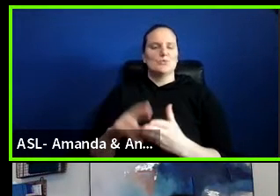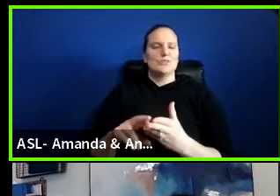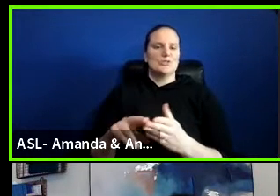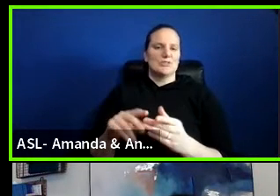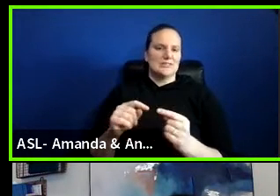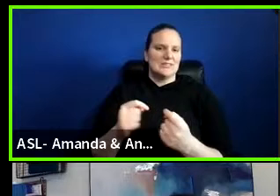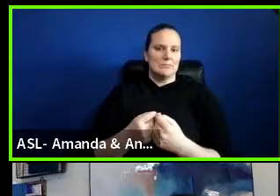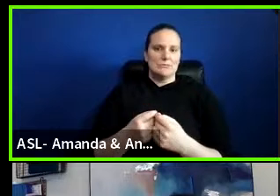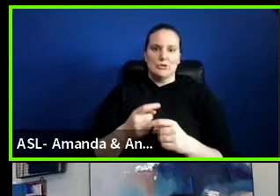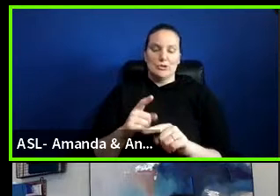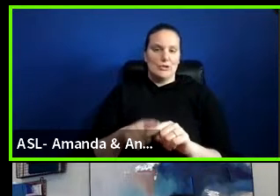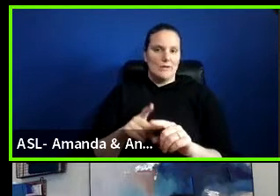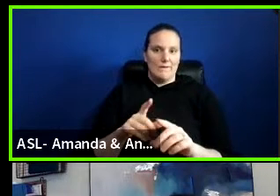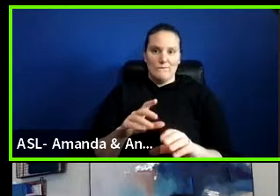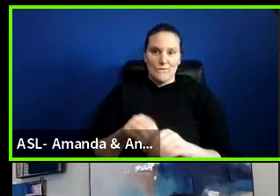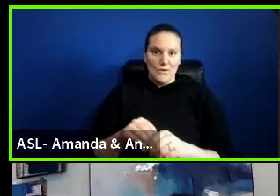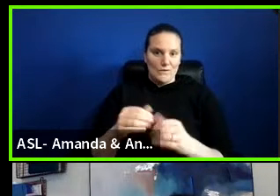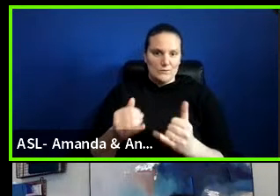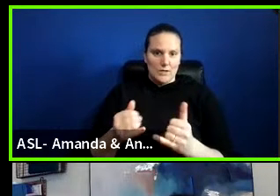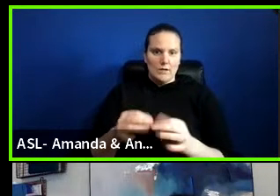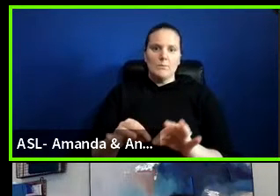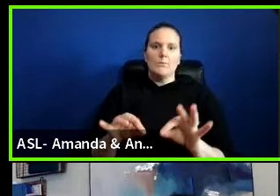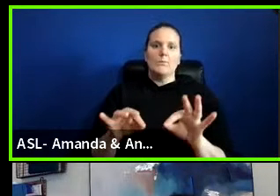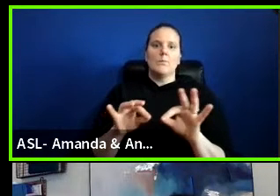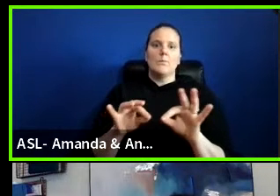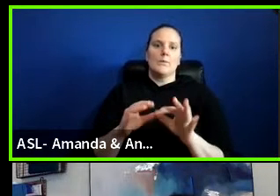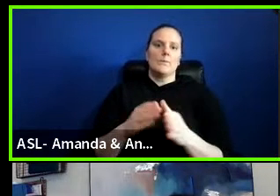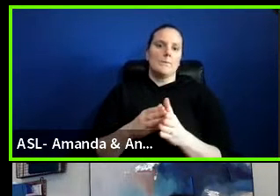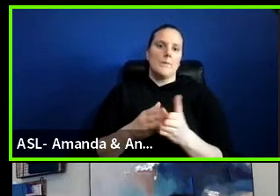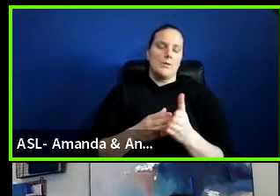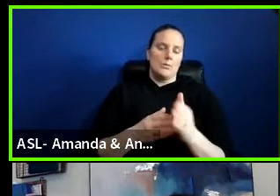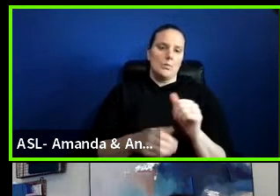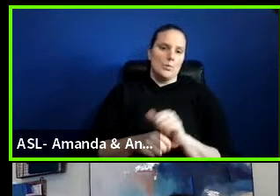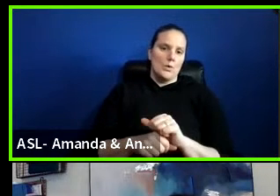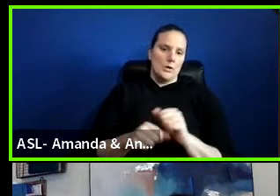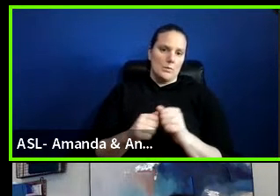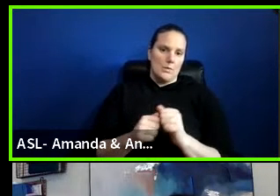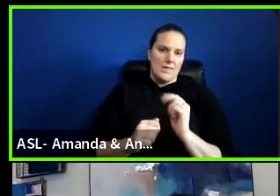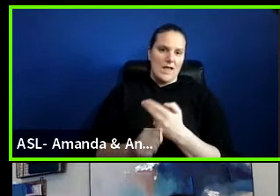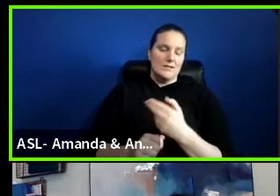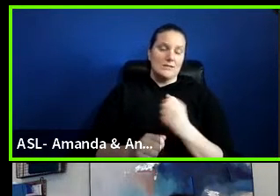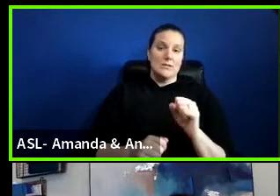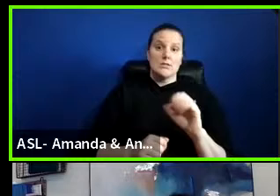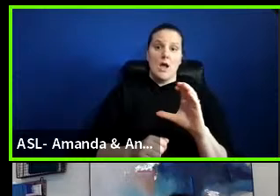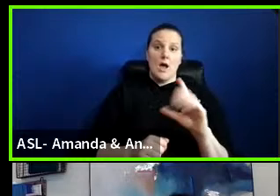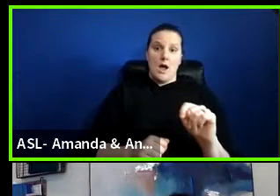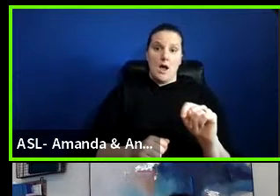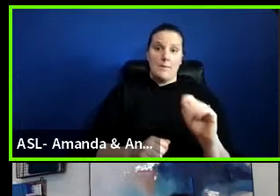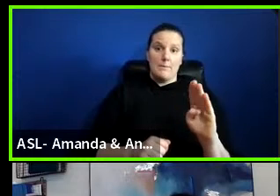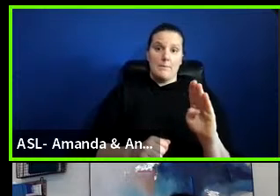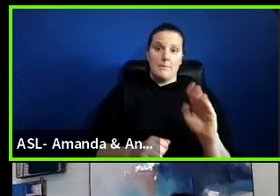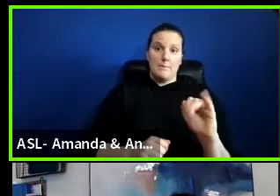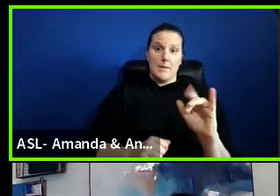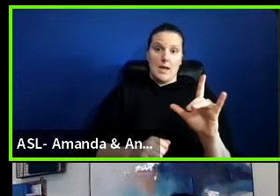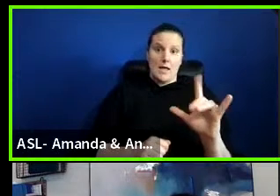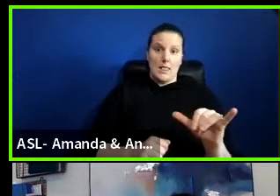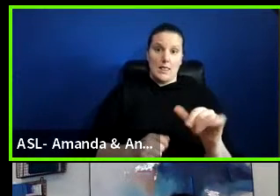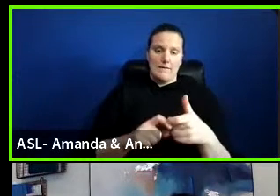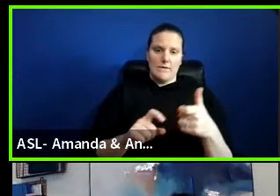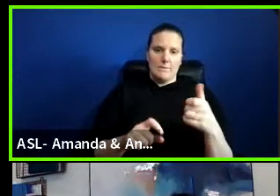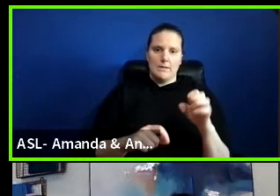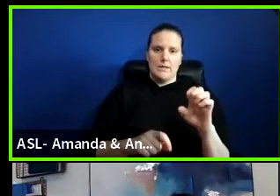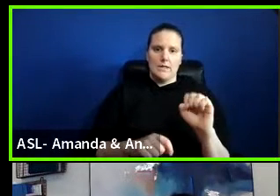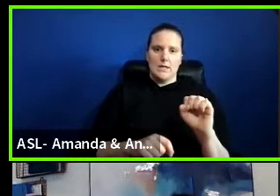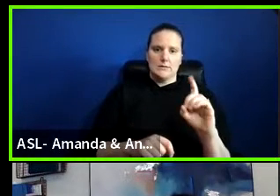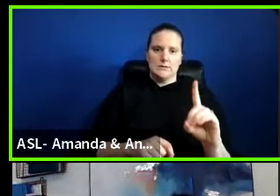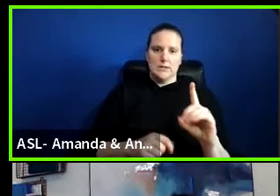but she was a critical part. So she worked with us. And we had Scott Bailey from ESD, I